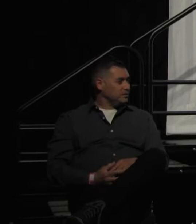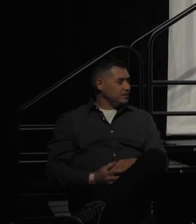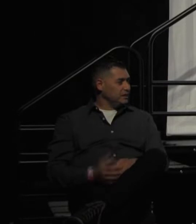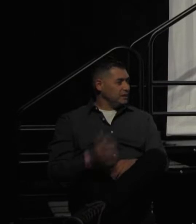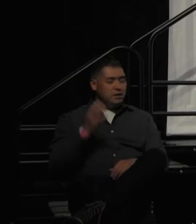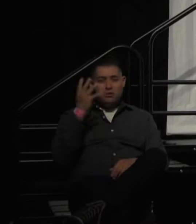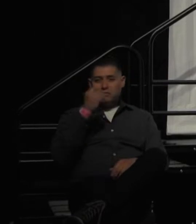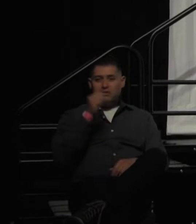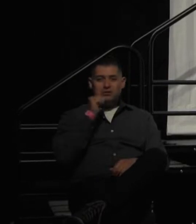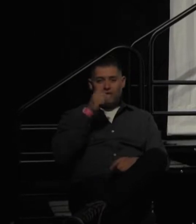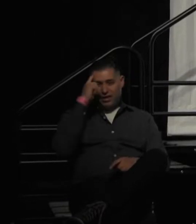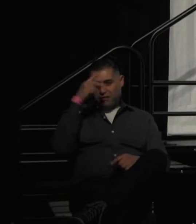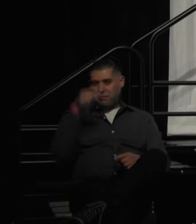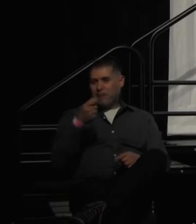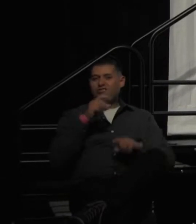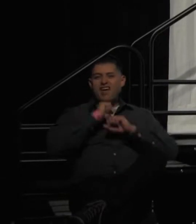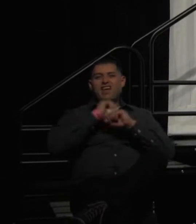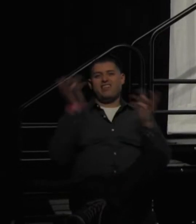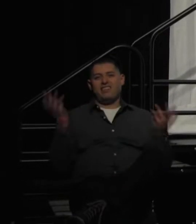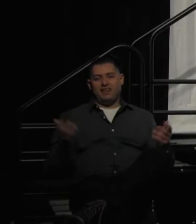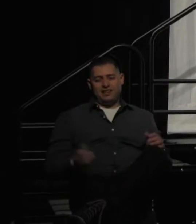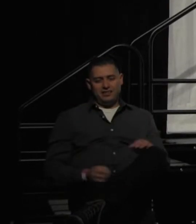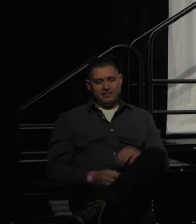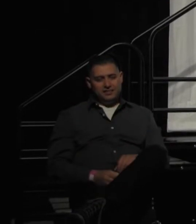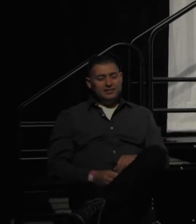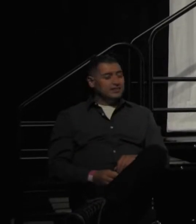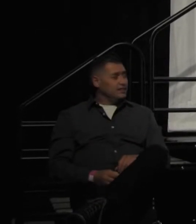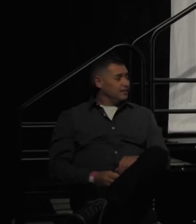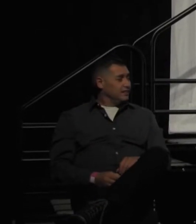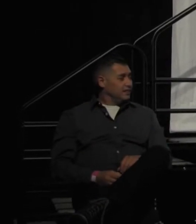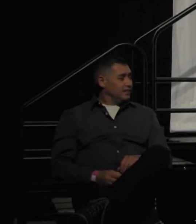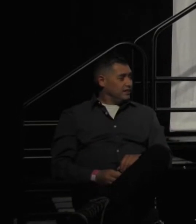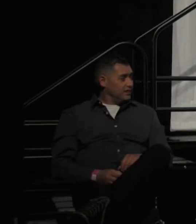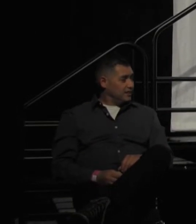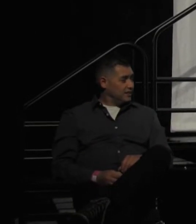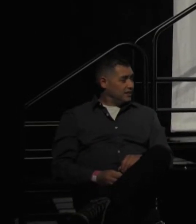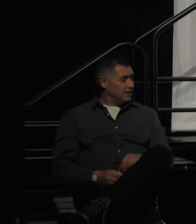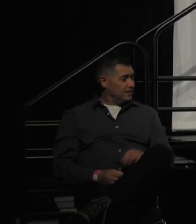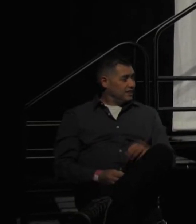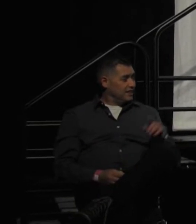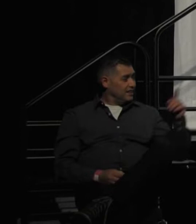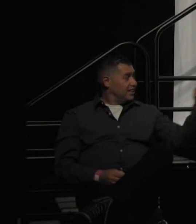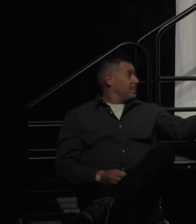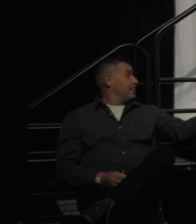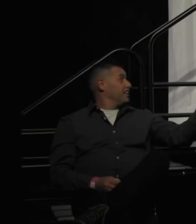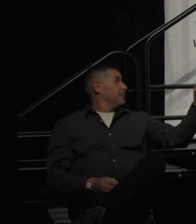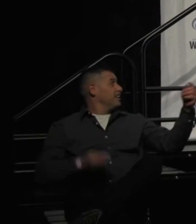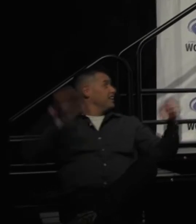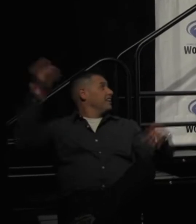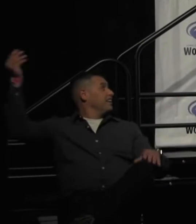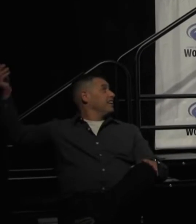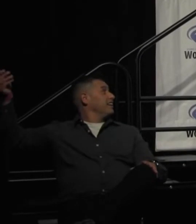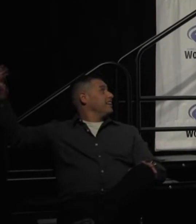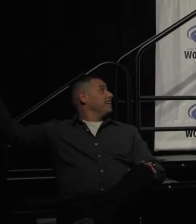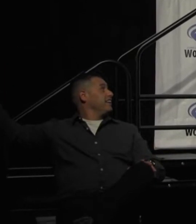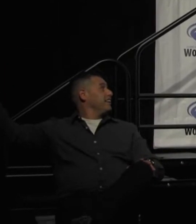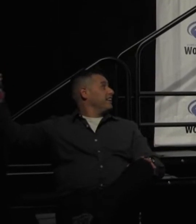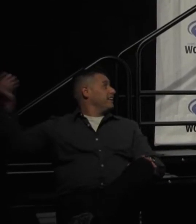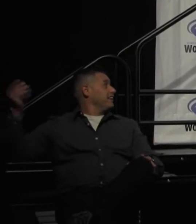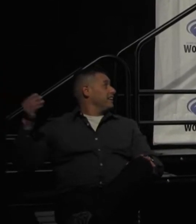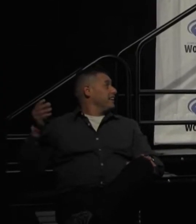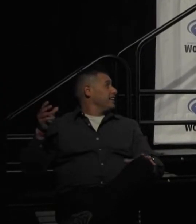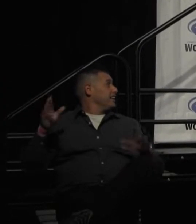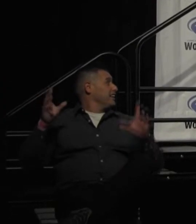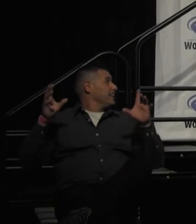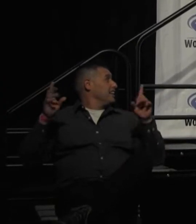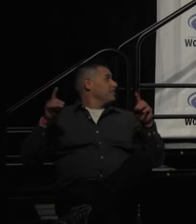don't think they have Tommy to and pay for Cheech, anything. what's so cool is... No, these Oh, there it is, the breast. That's your- Oh, look at this, yeah. They do it all at the same